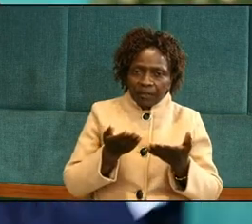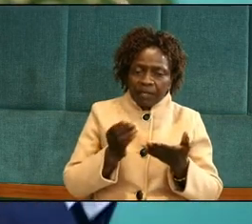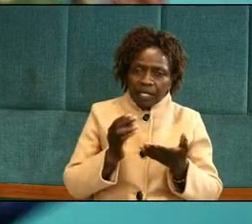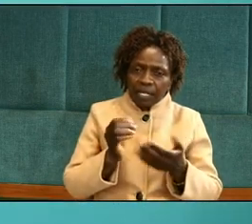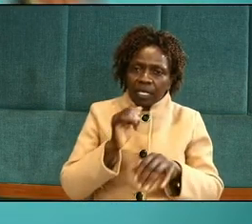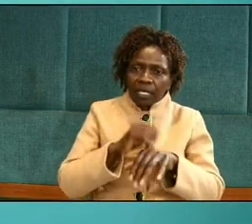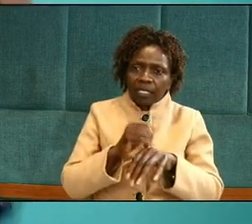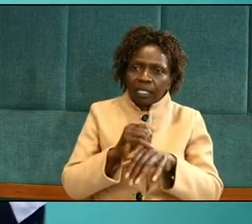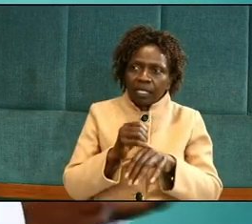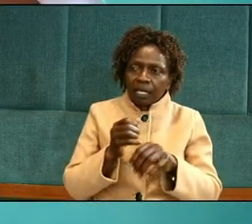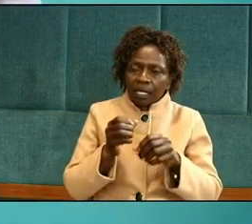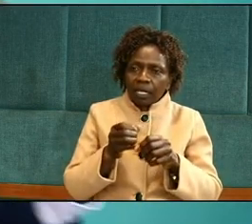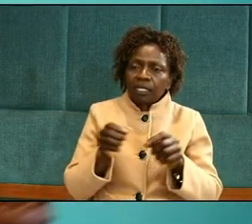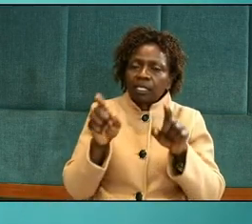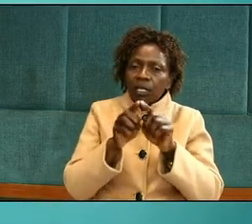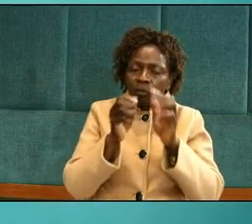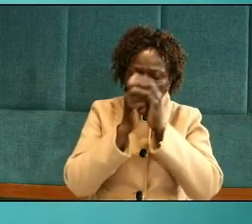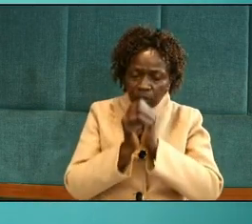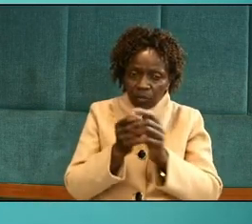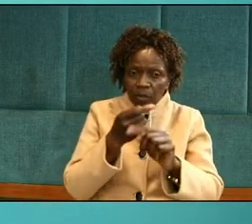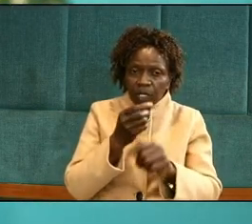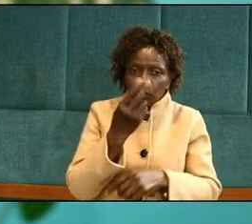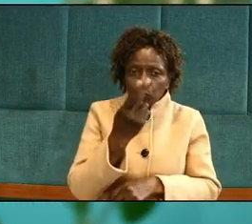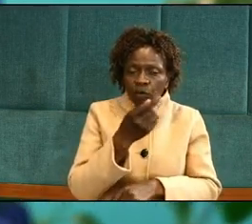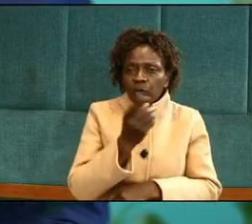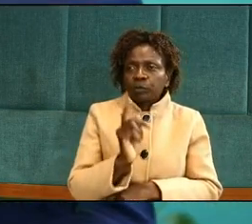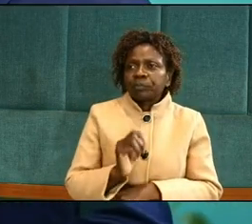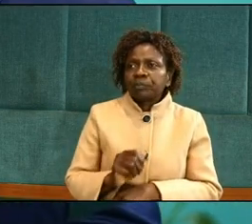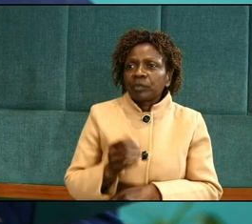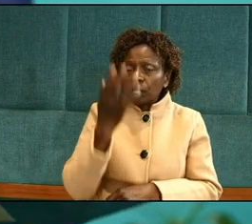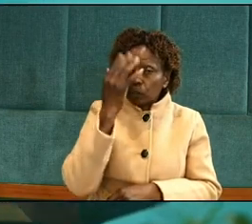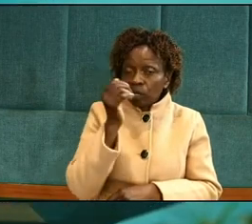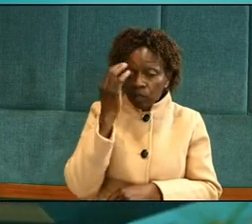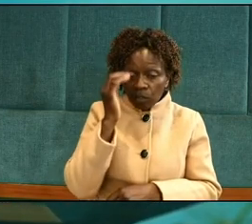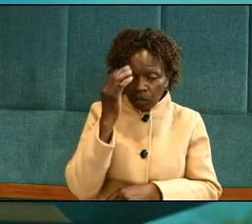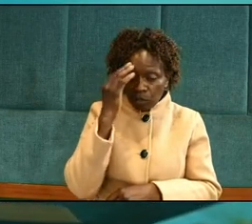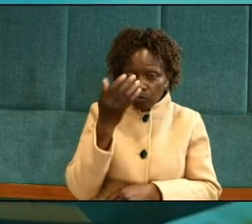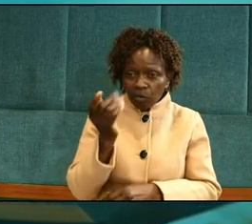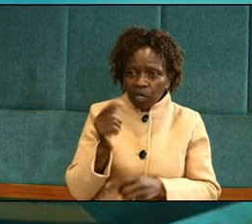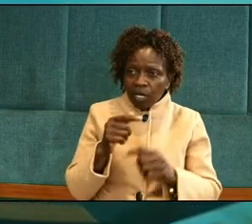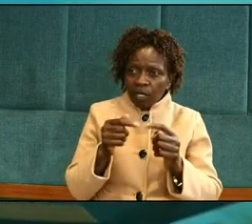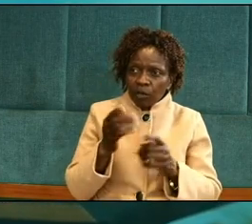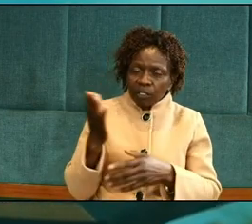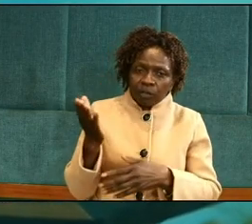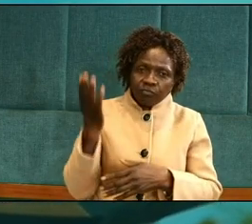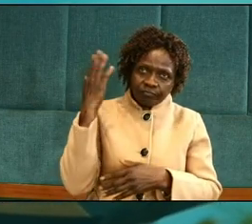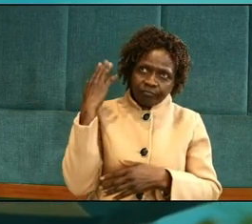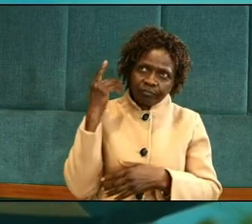as a fervence of worship from the two of you. That is why, you know, when I was at undergraduate,